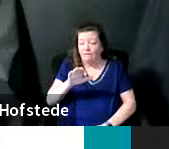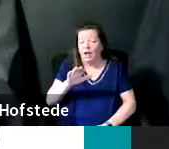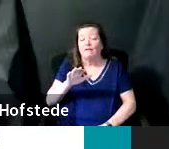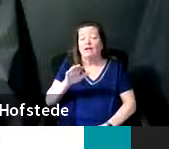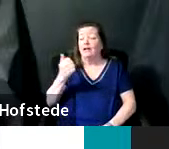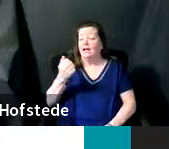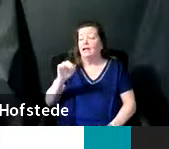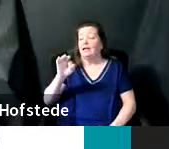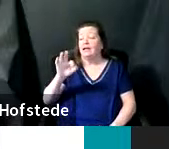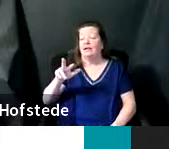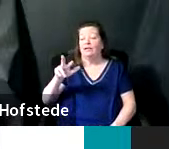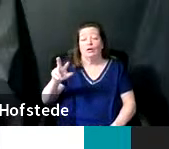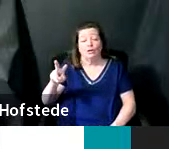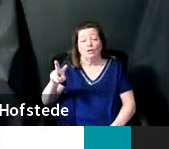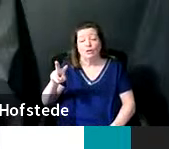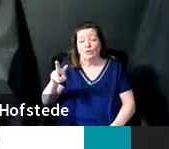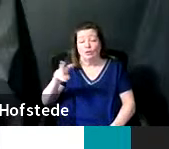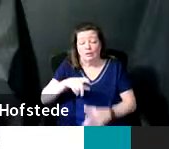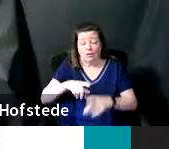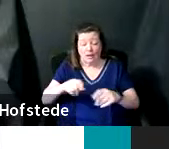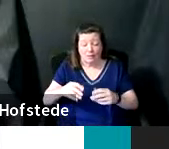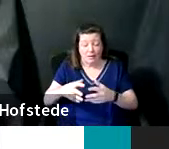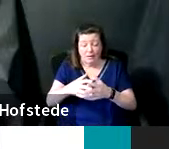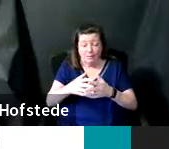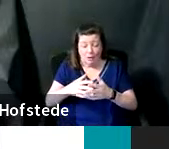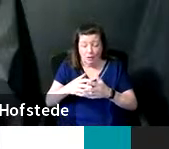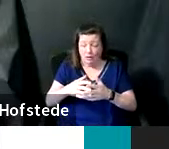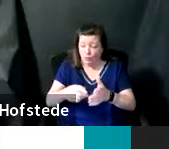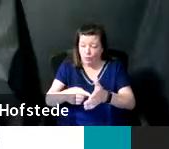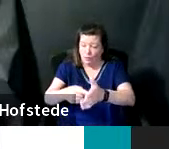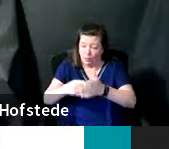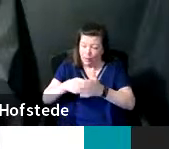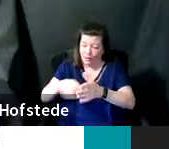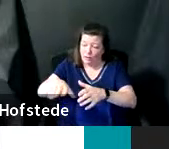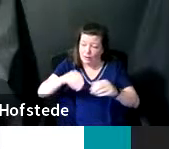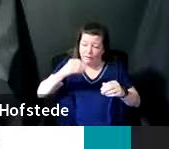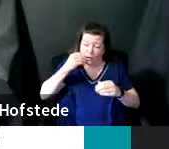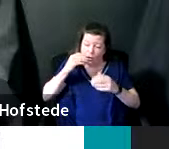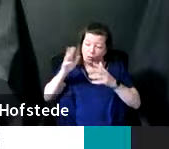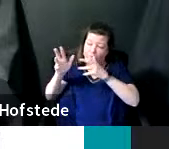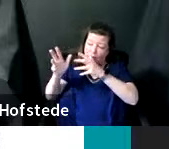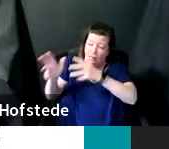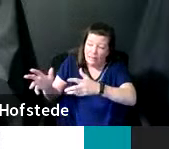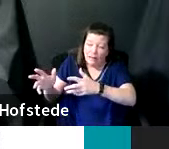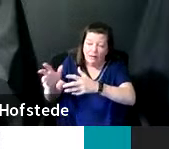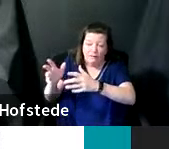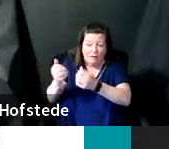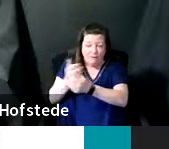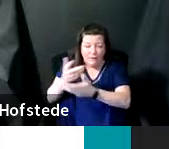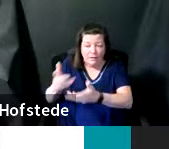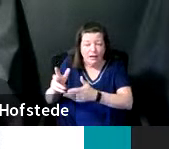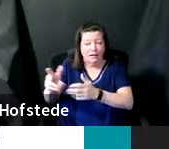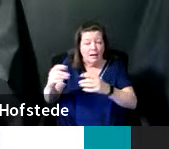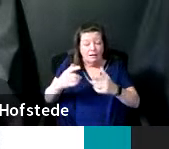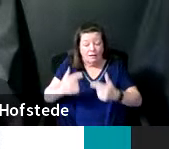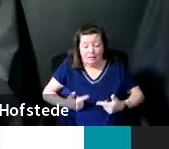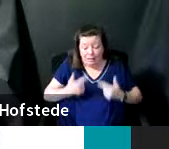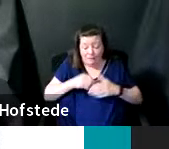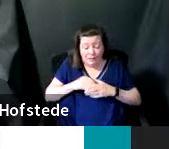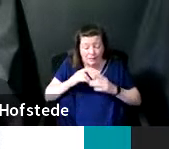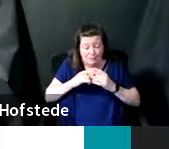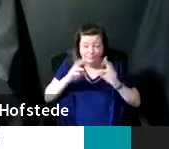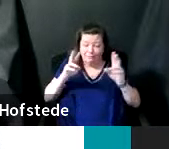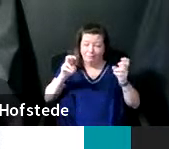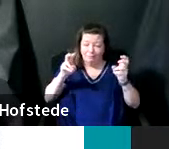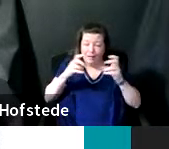Japanese Americans all over the country were required to leave their homes and property and live in camps for most of the war. And the Portland